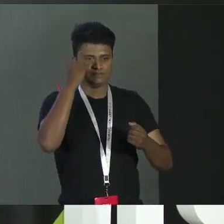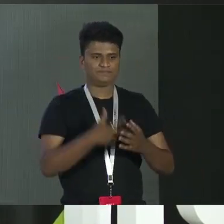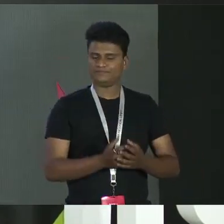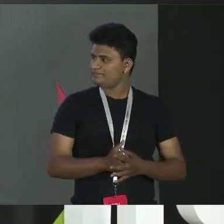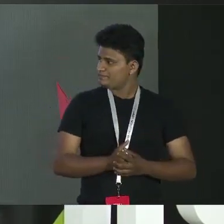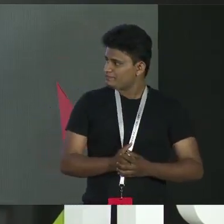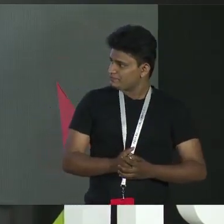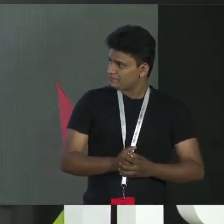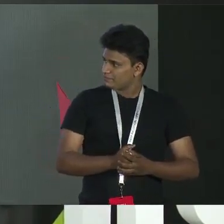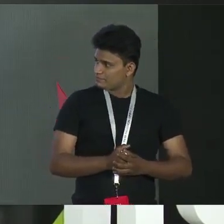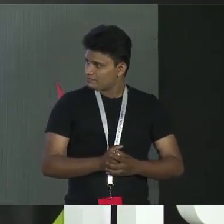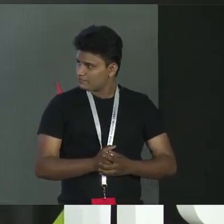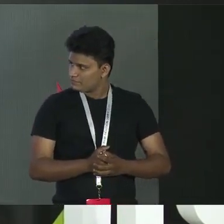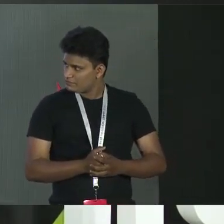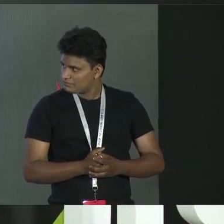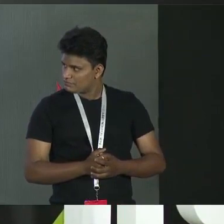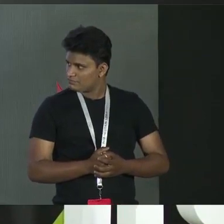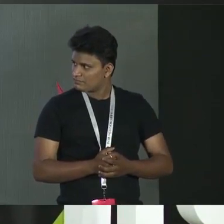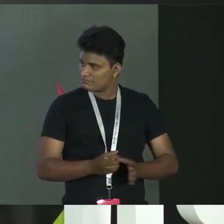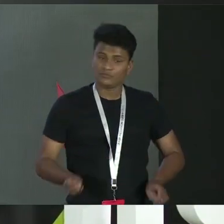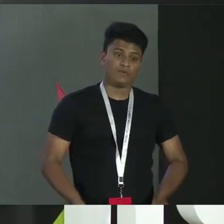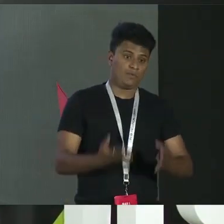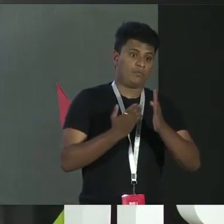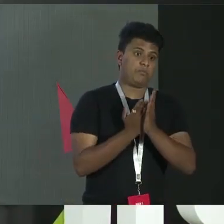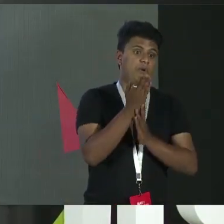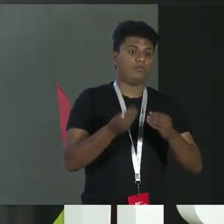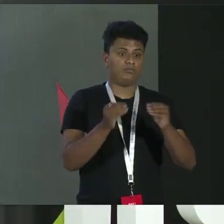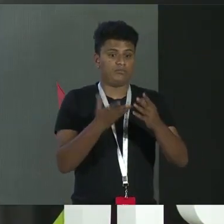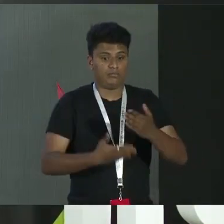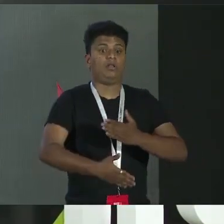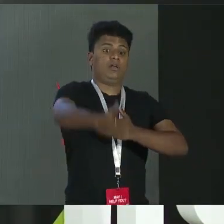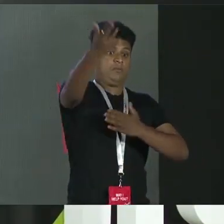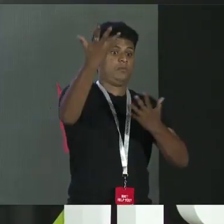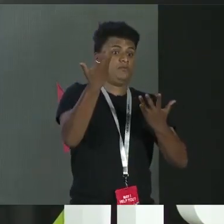beginning. There are more products and more accessibility features to come up ahead.